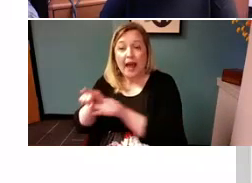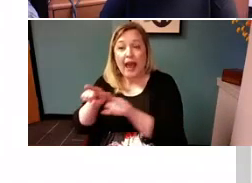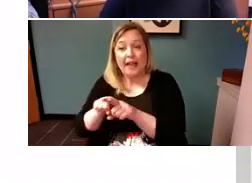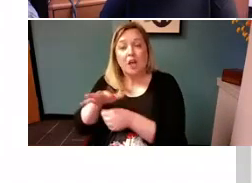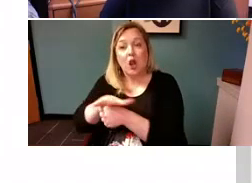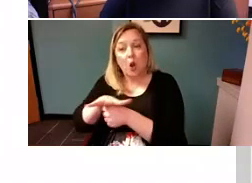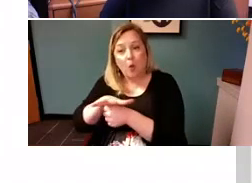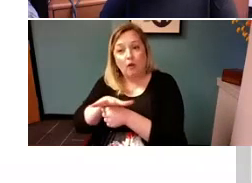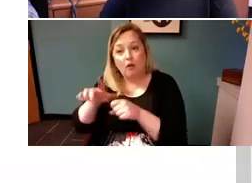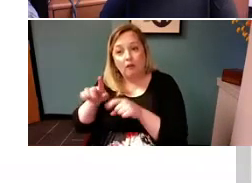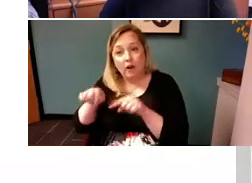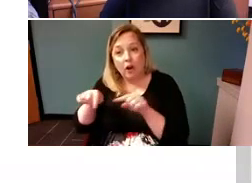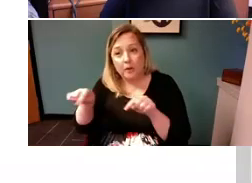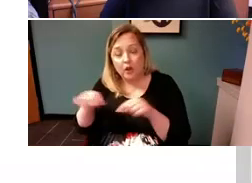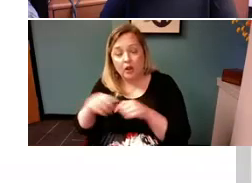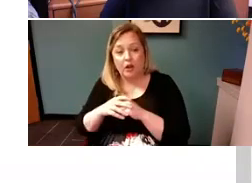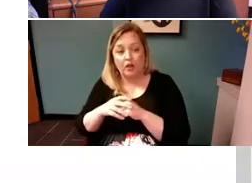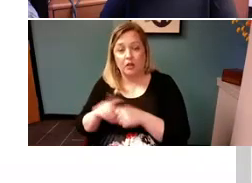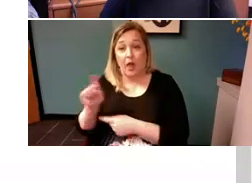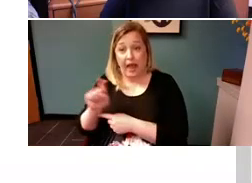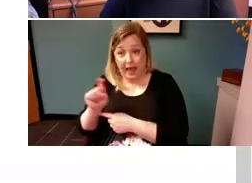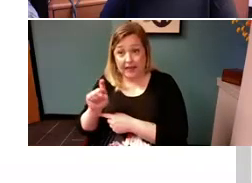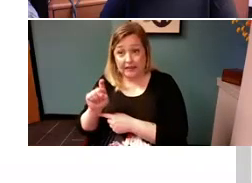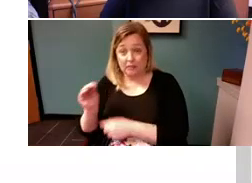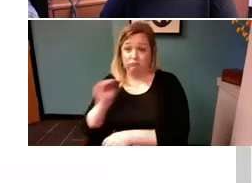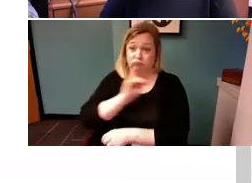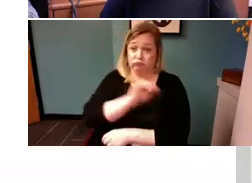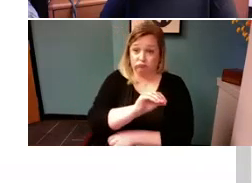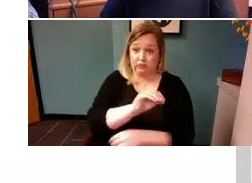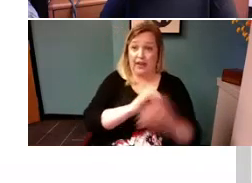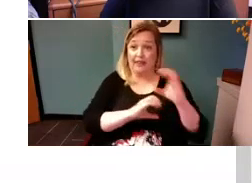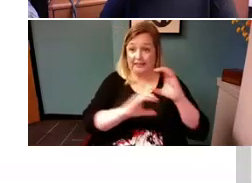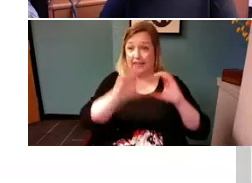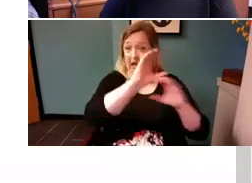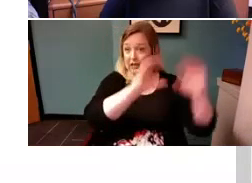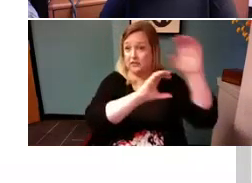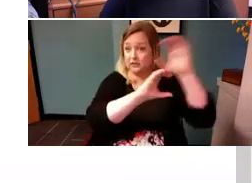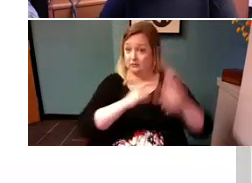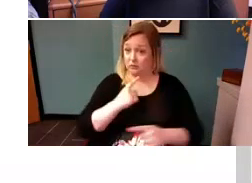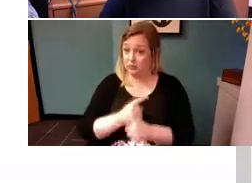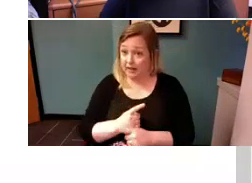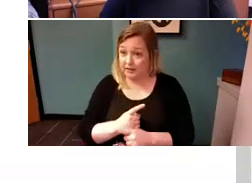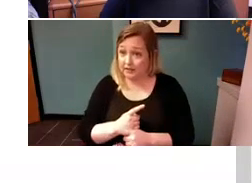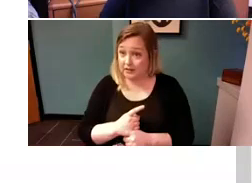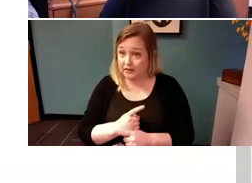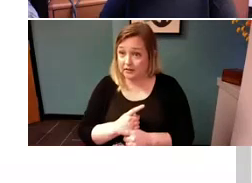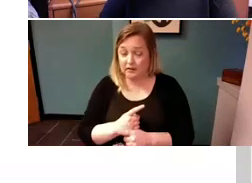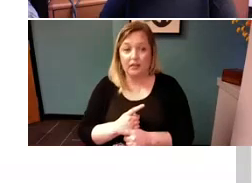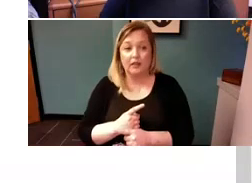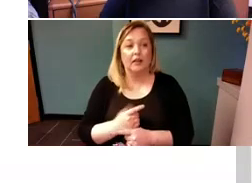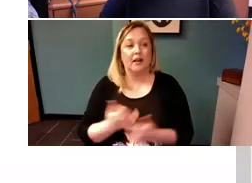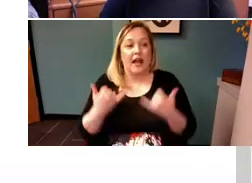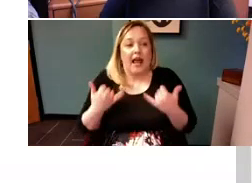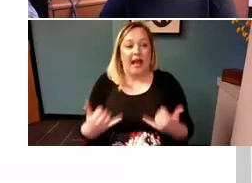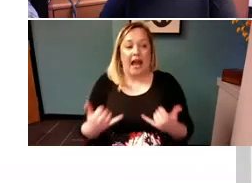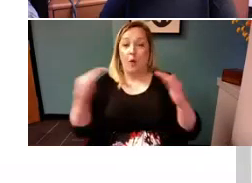goes into the stack as 9, right? Now the next line that we